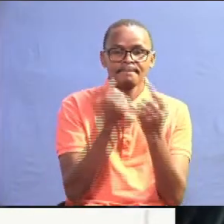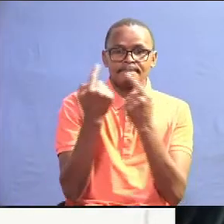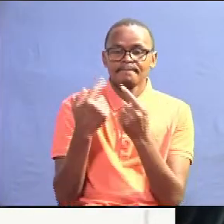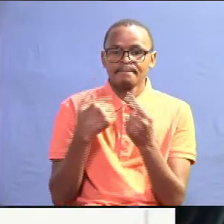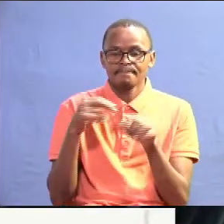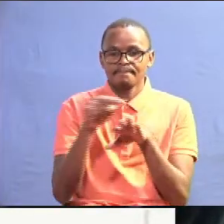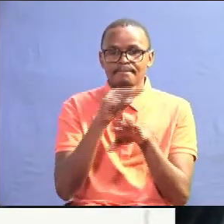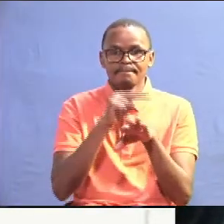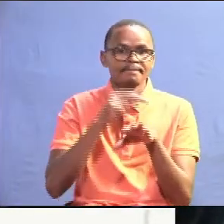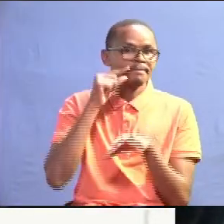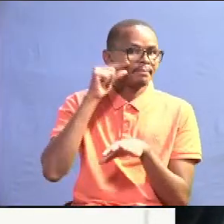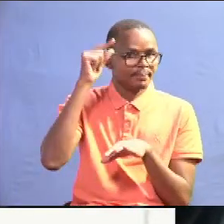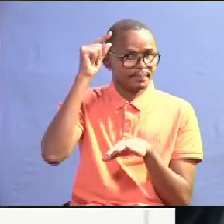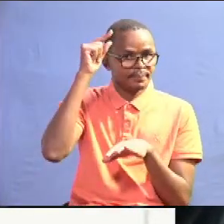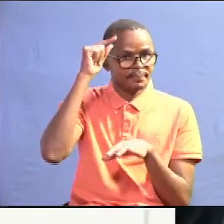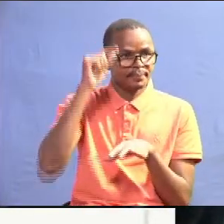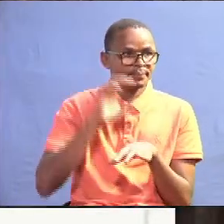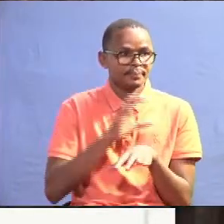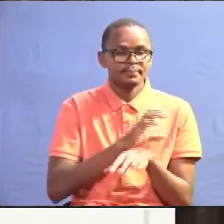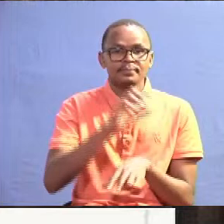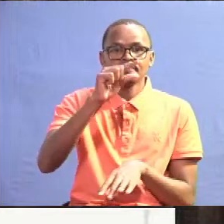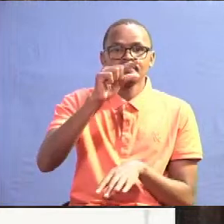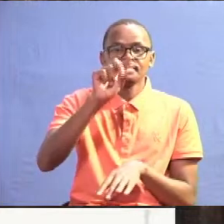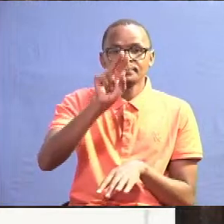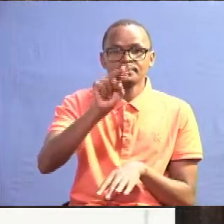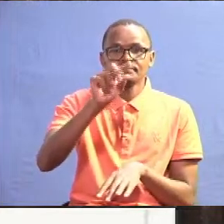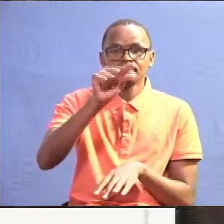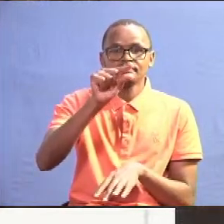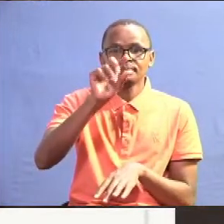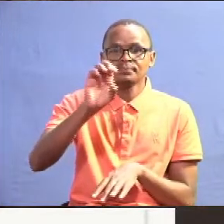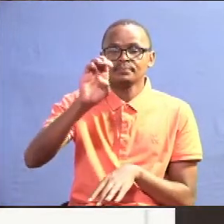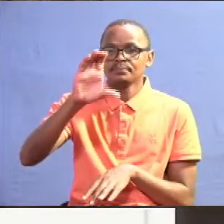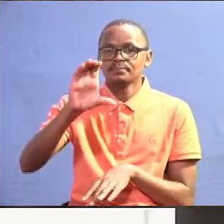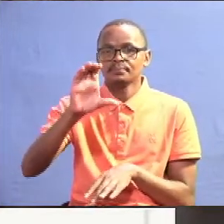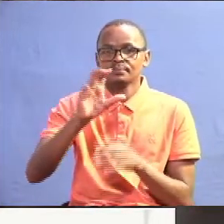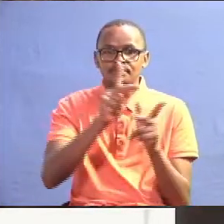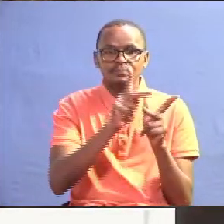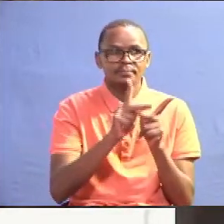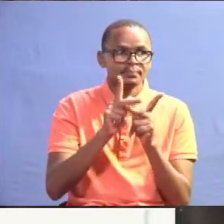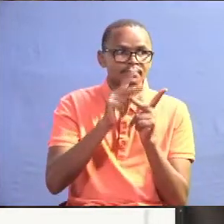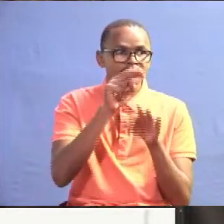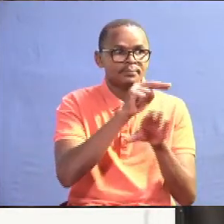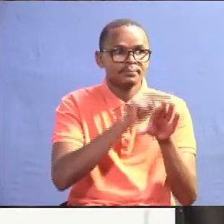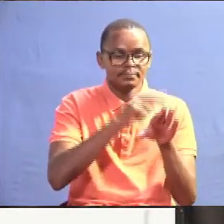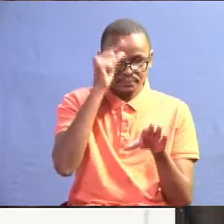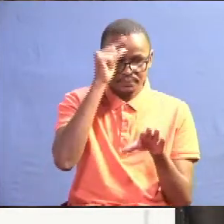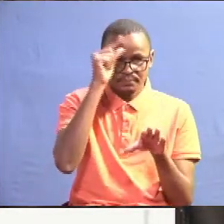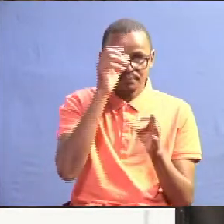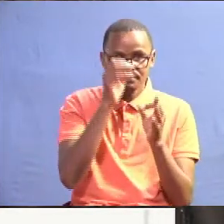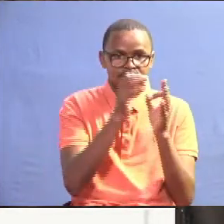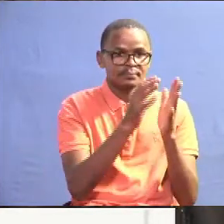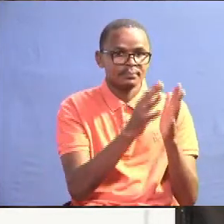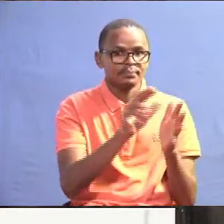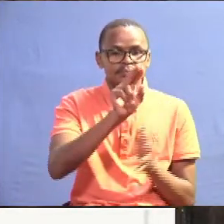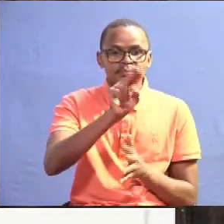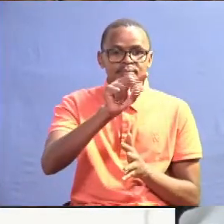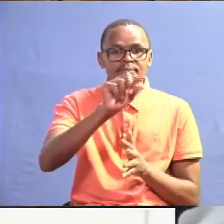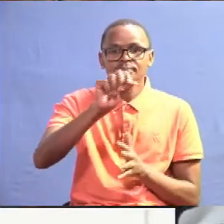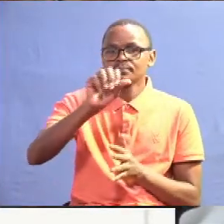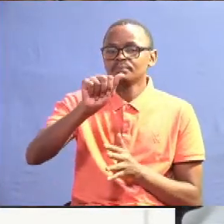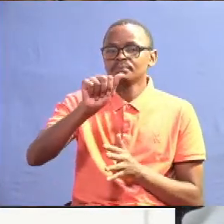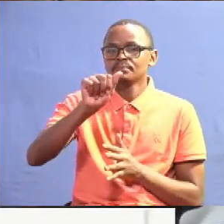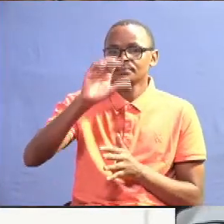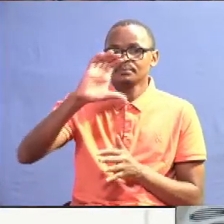National Gender and Equality Commission, NGEC, has vowed to partner with National Government Administration Officers, NGAO, and